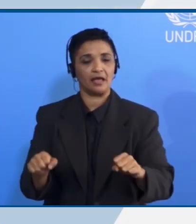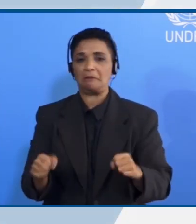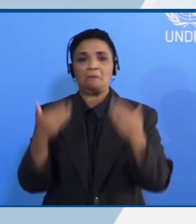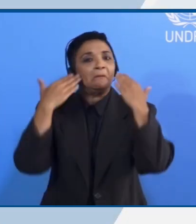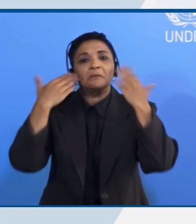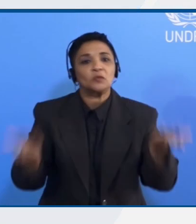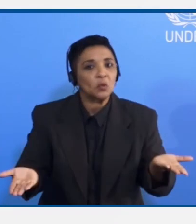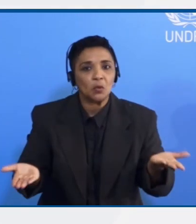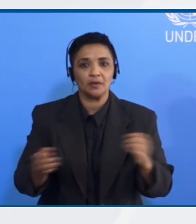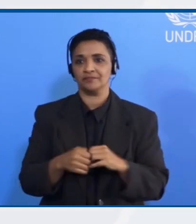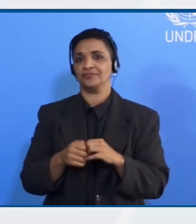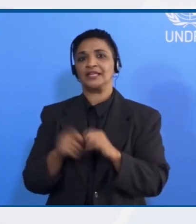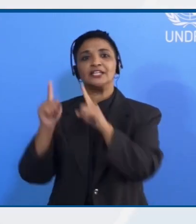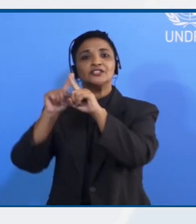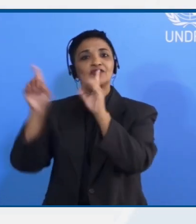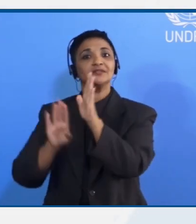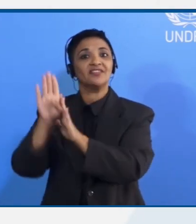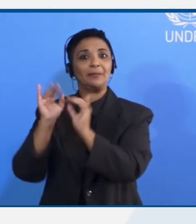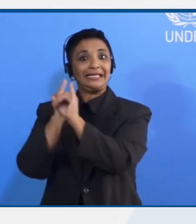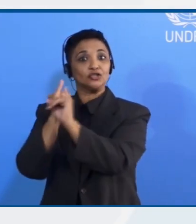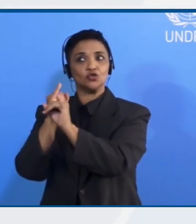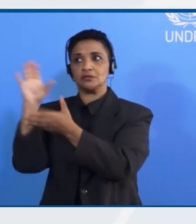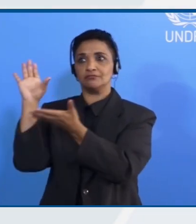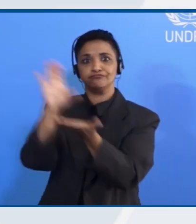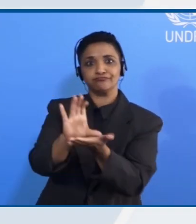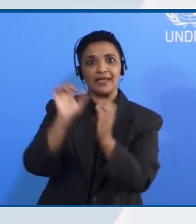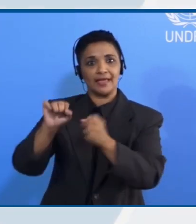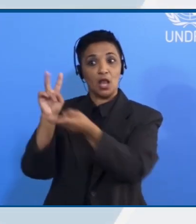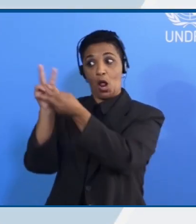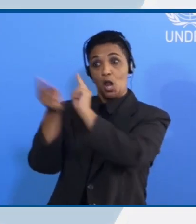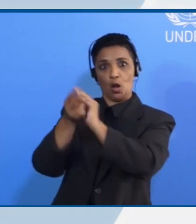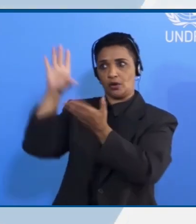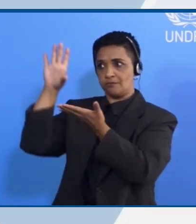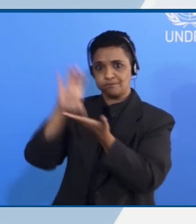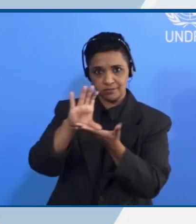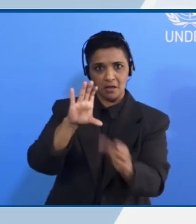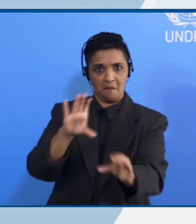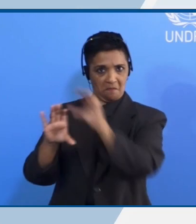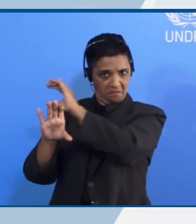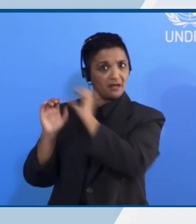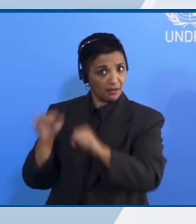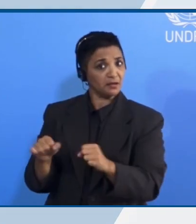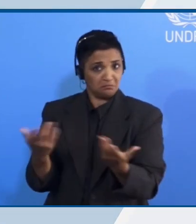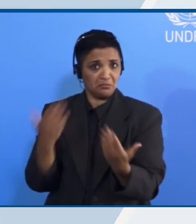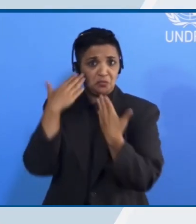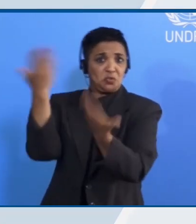which development institutions could potentially provide concessional loans, and so on.